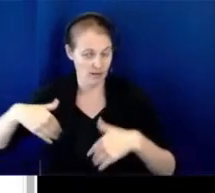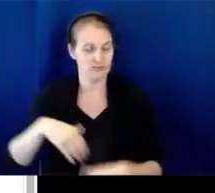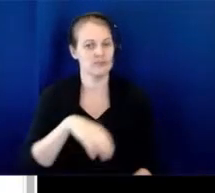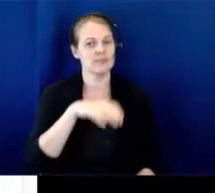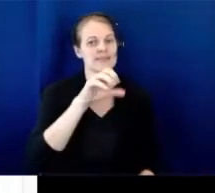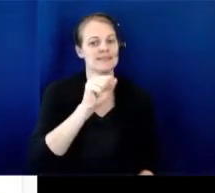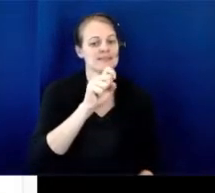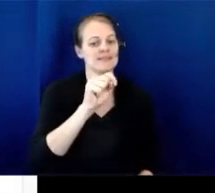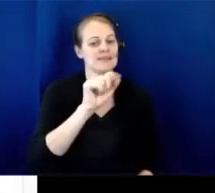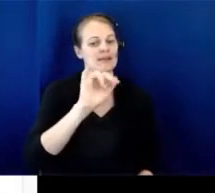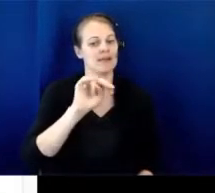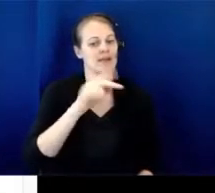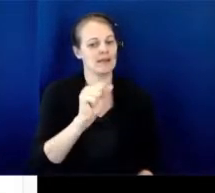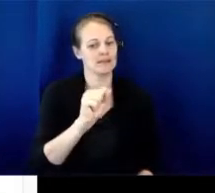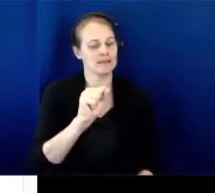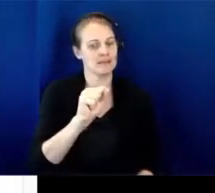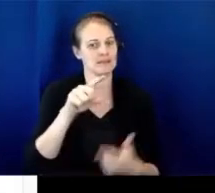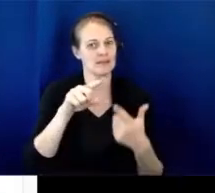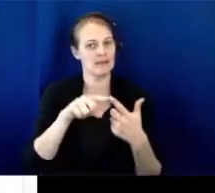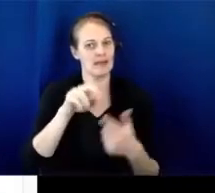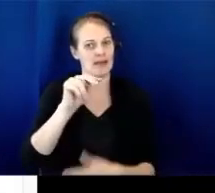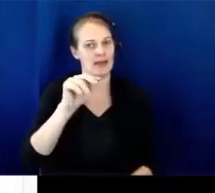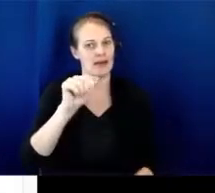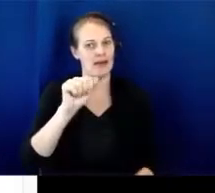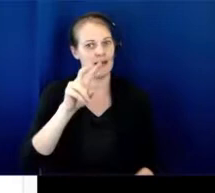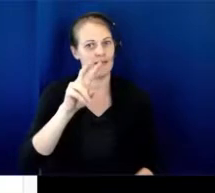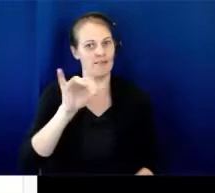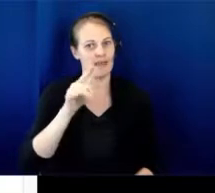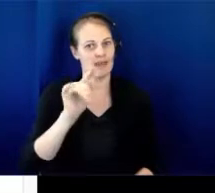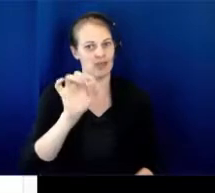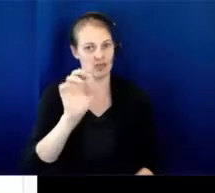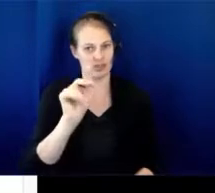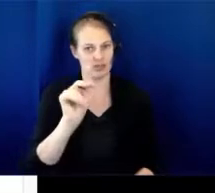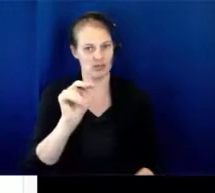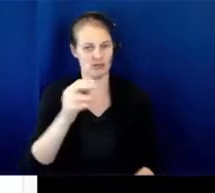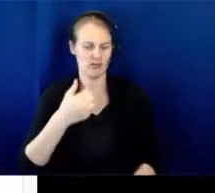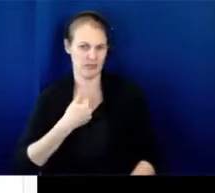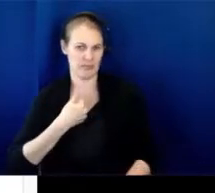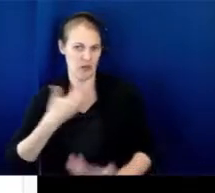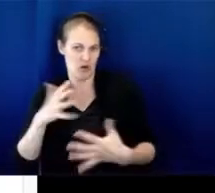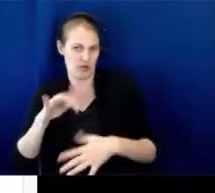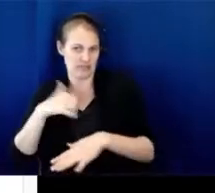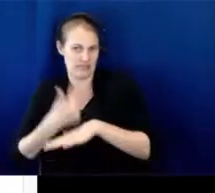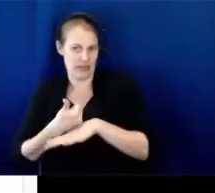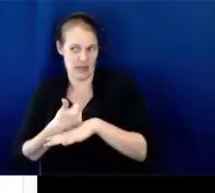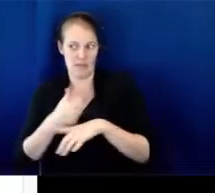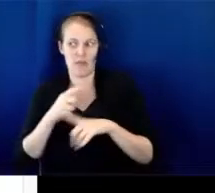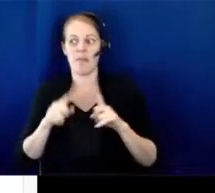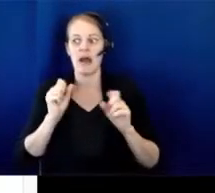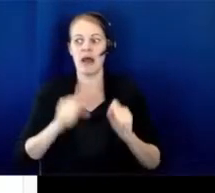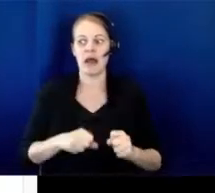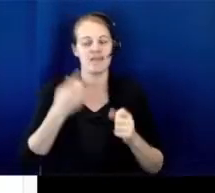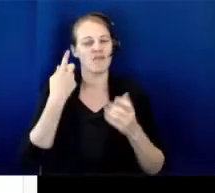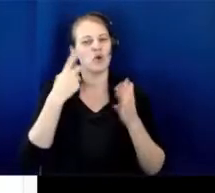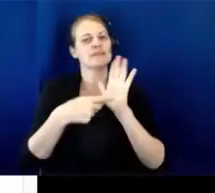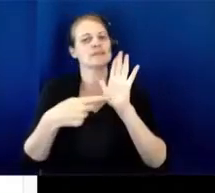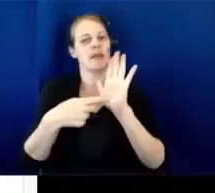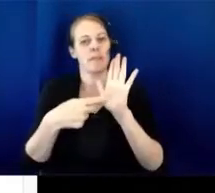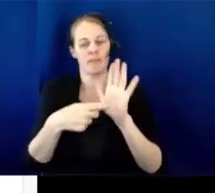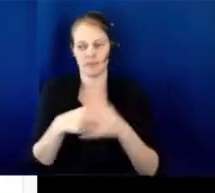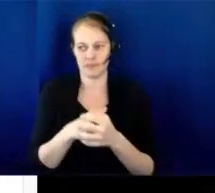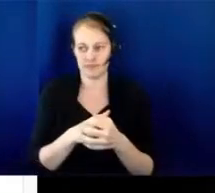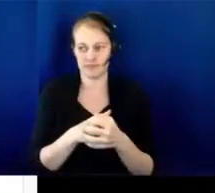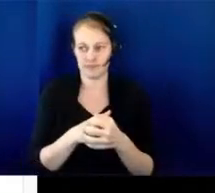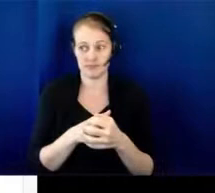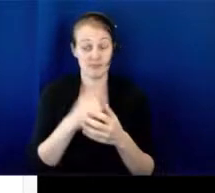Navigation, and I already have Panopto kind of already set up here, but I can bring this down just as an example. So if you